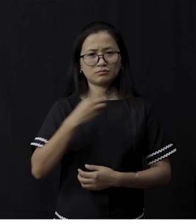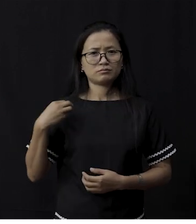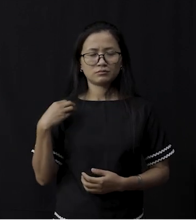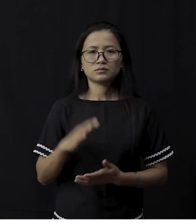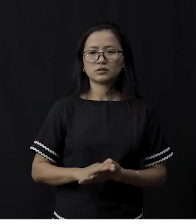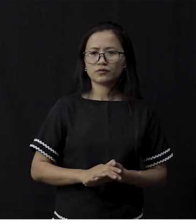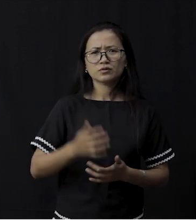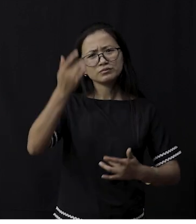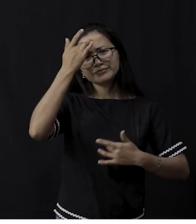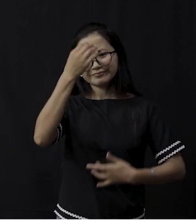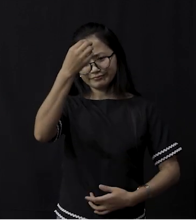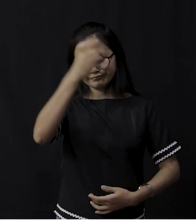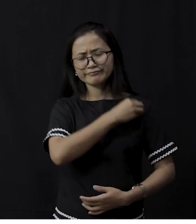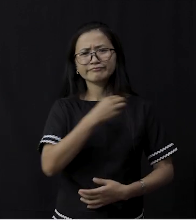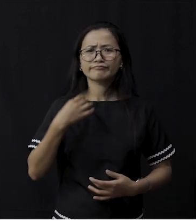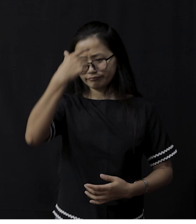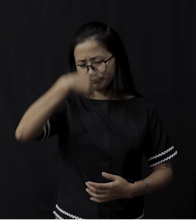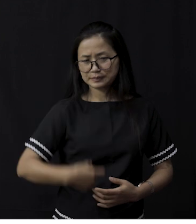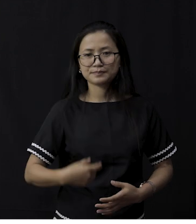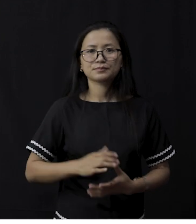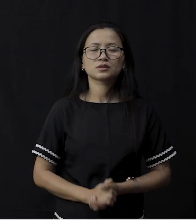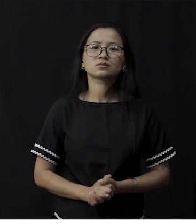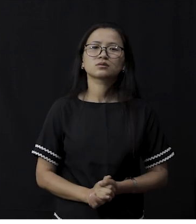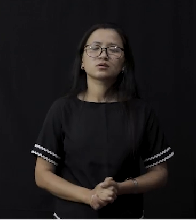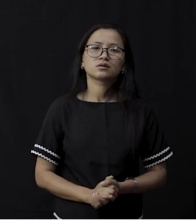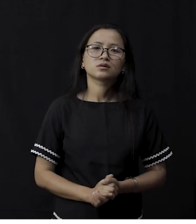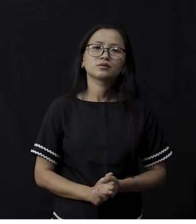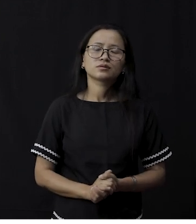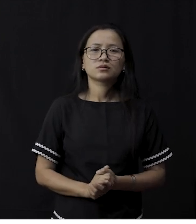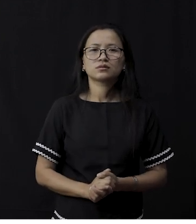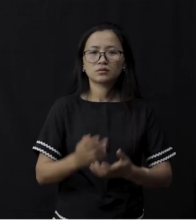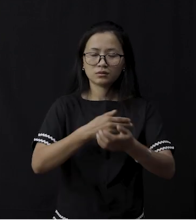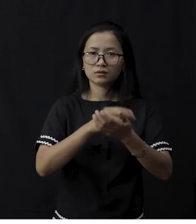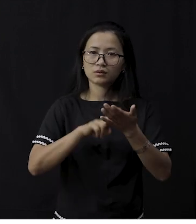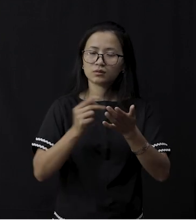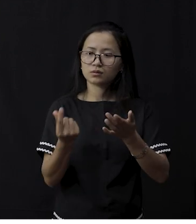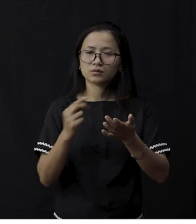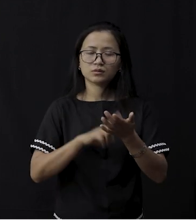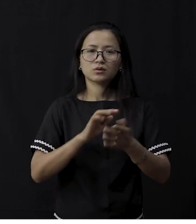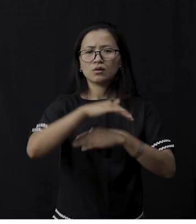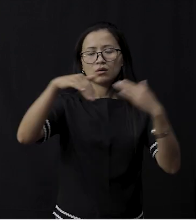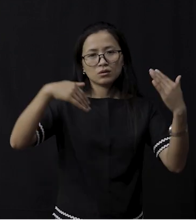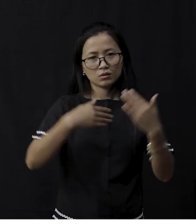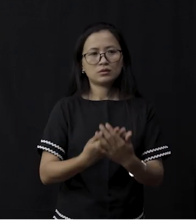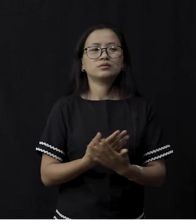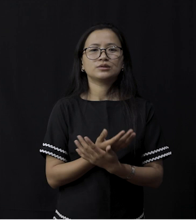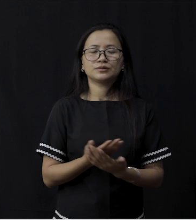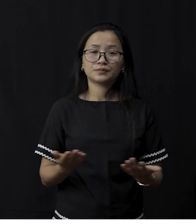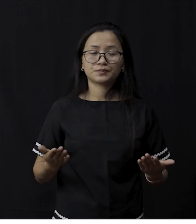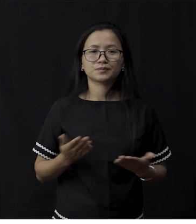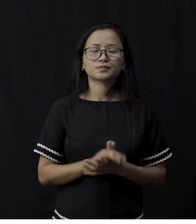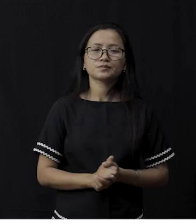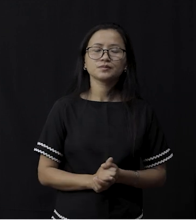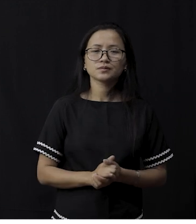even a patient. If you go to a doctor, you become a patient. So that's again a name. So a noun are all of these. Now let's go